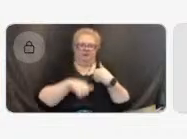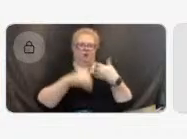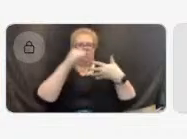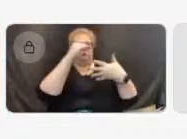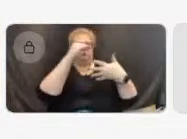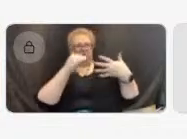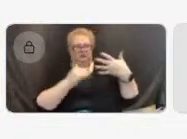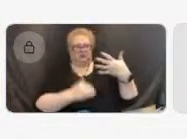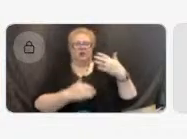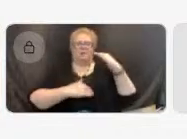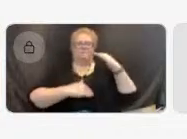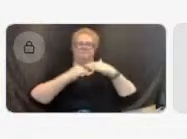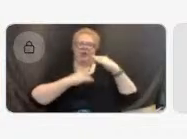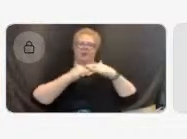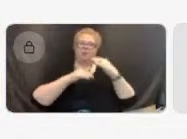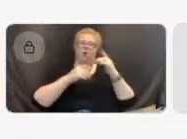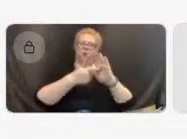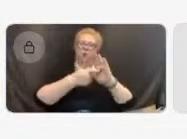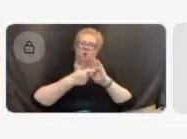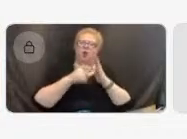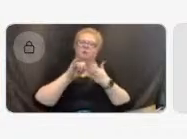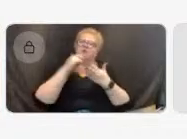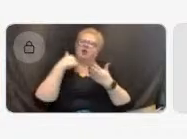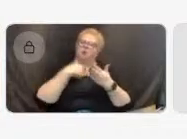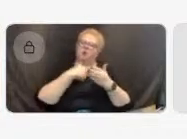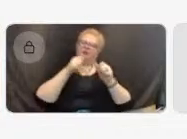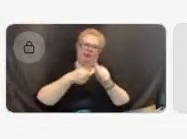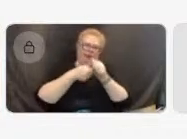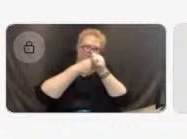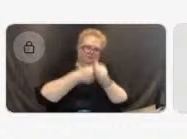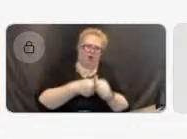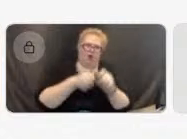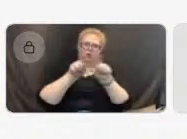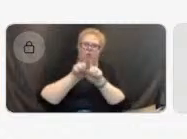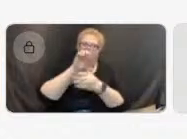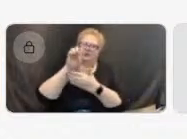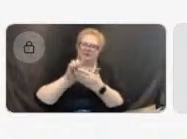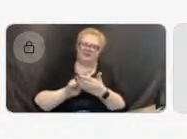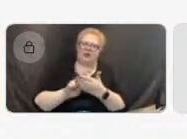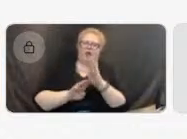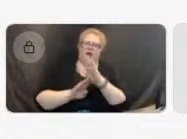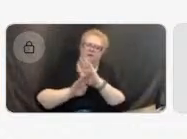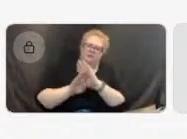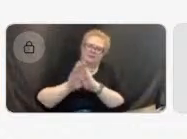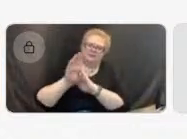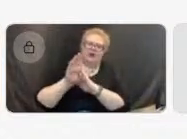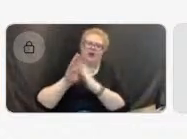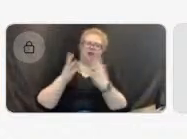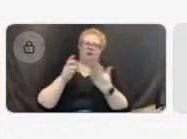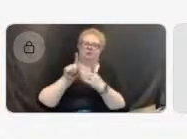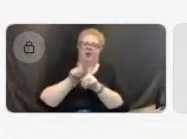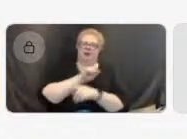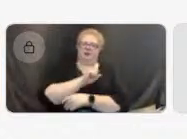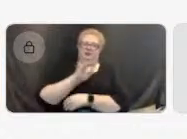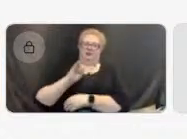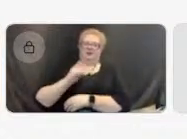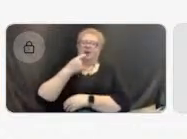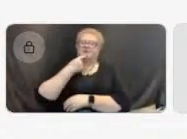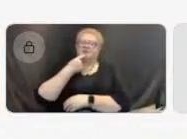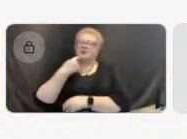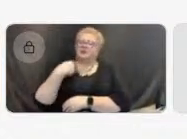done exactly as staff has said. I mean, we meet the requirements. So